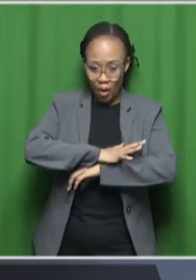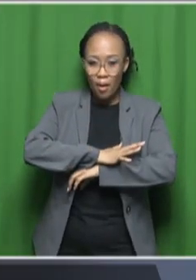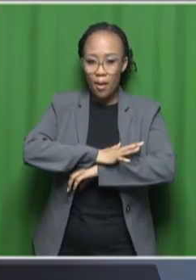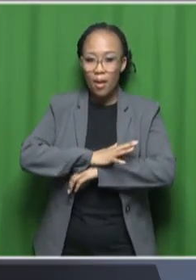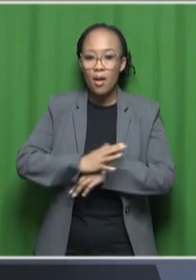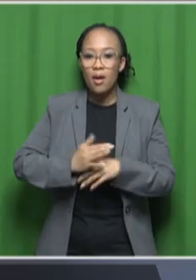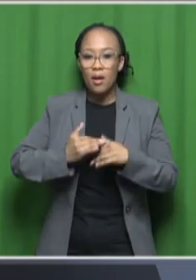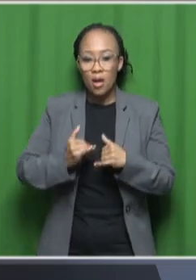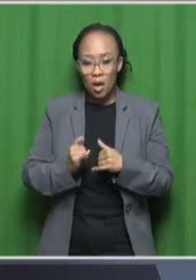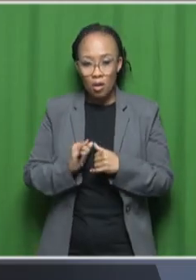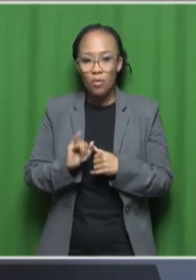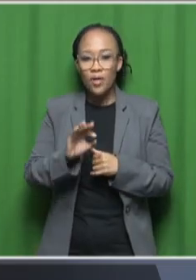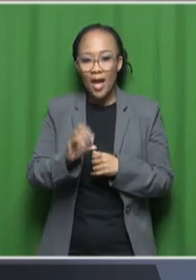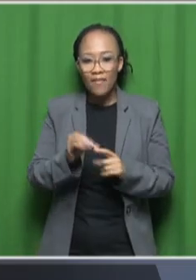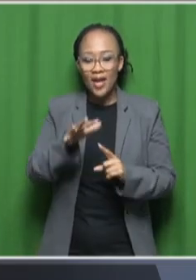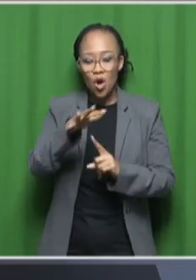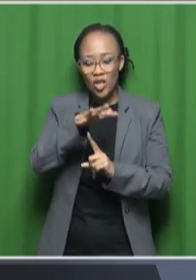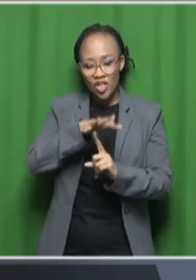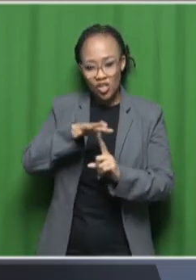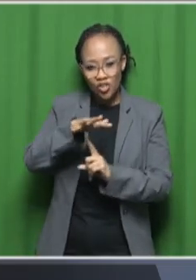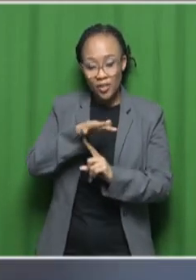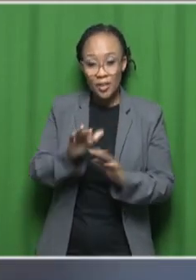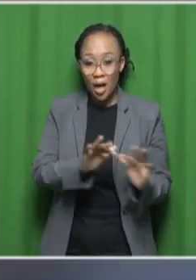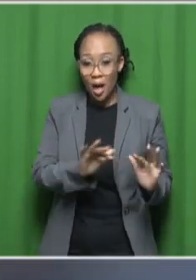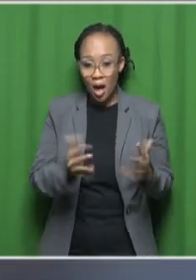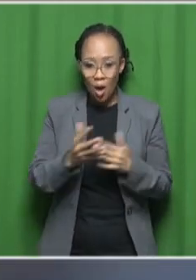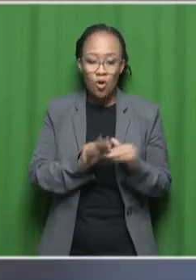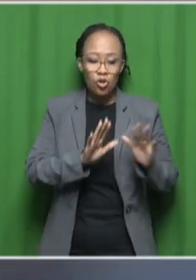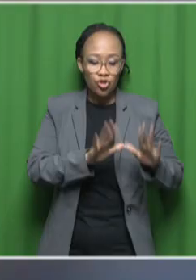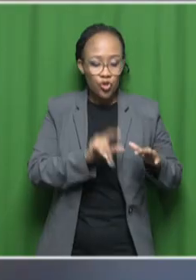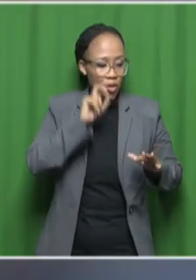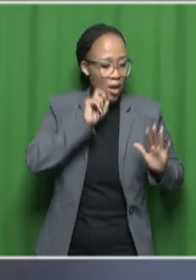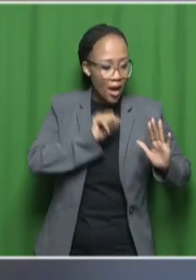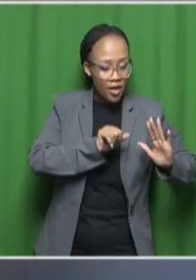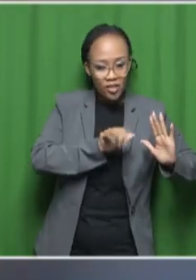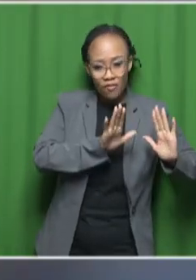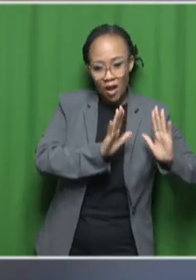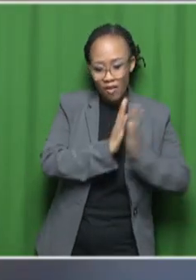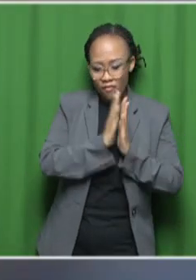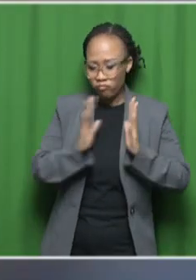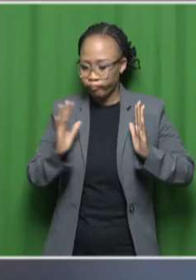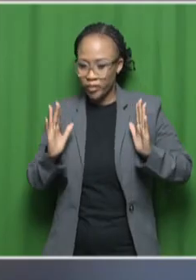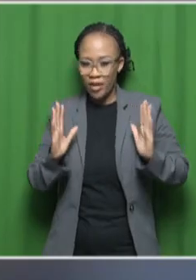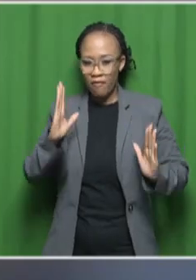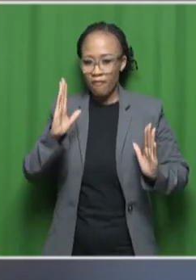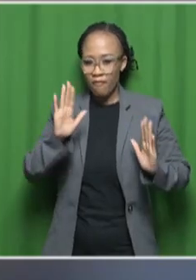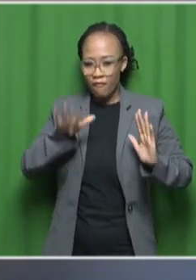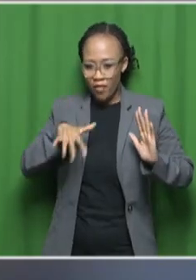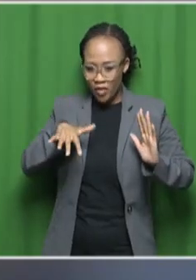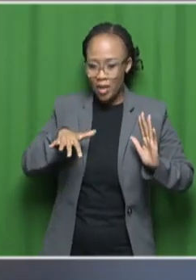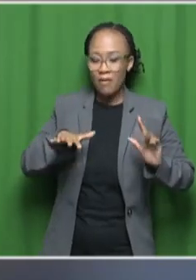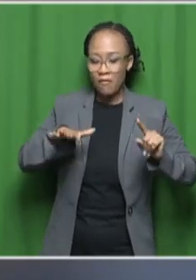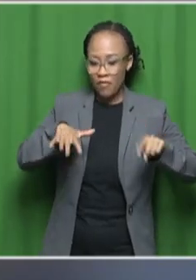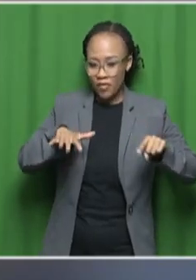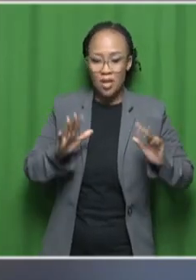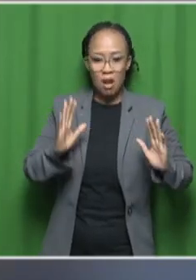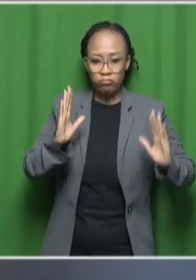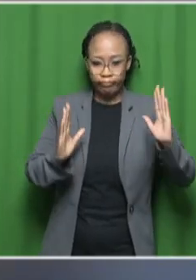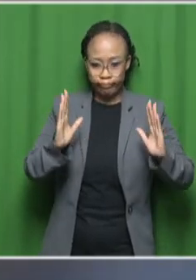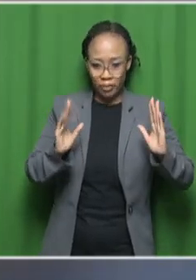two conditions that children between the ages of 5 and 15, primarily we see it develop in children from that